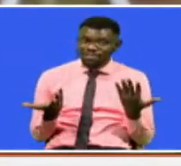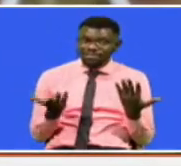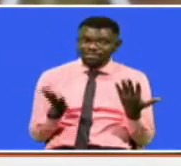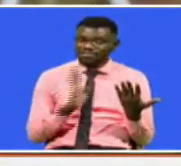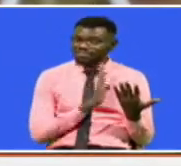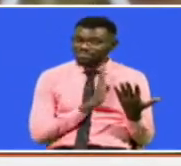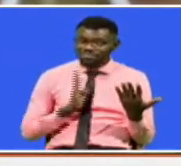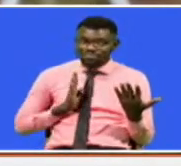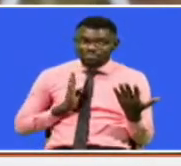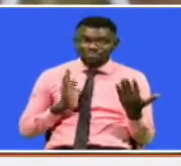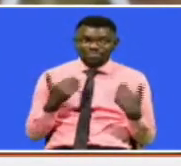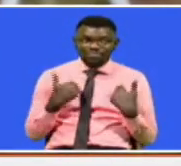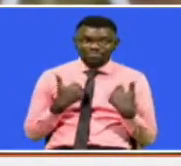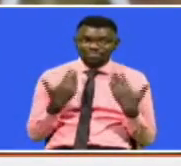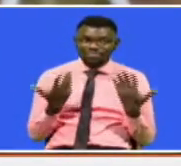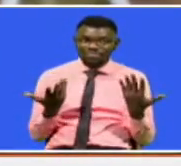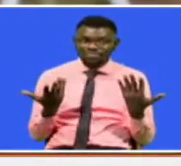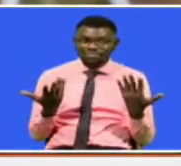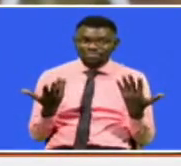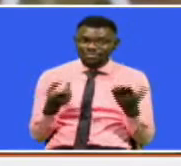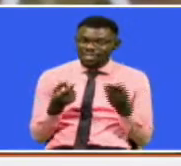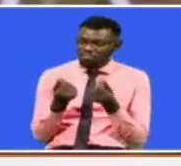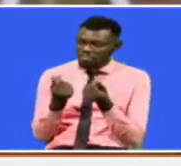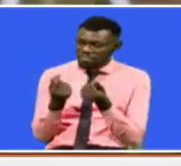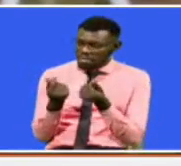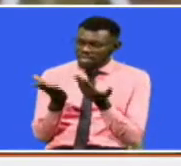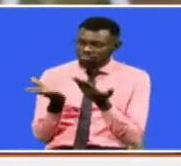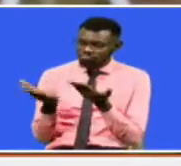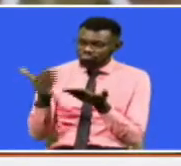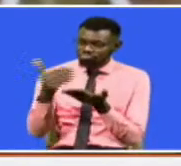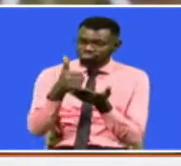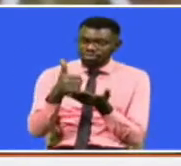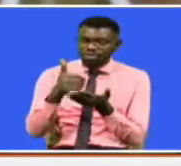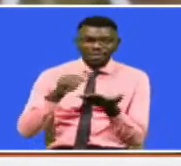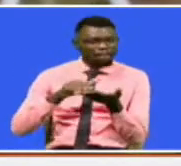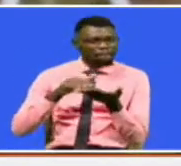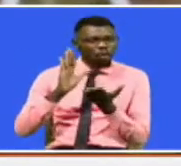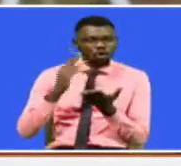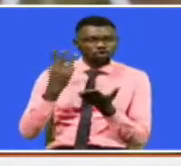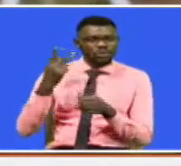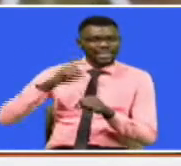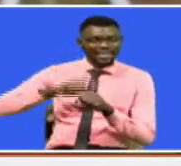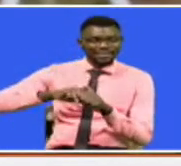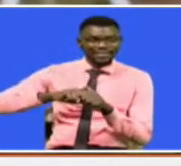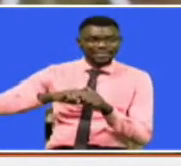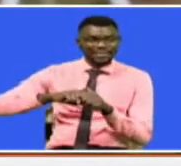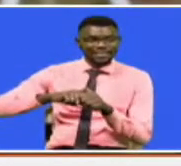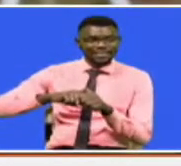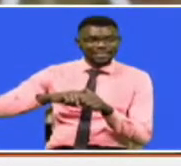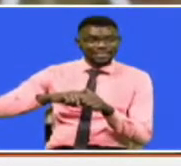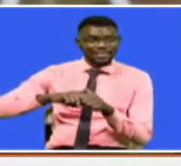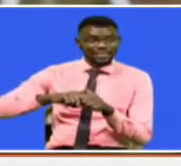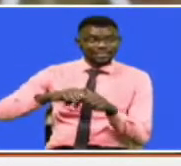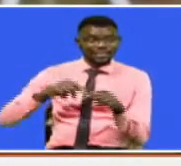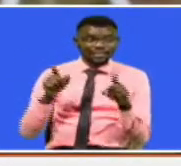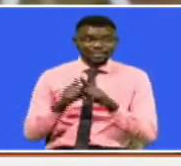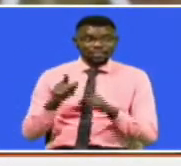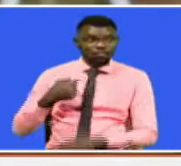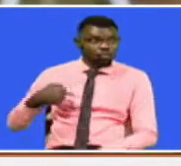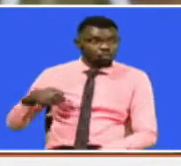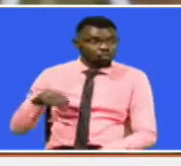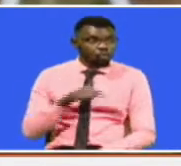We have more than doubled revenue, own source revenue, in that period of time. We